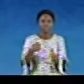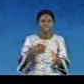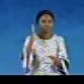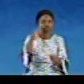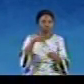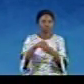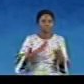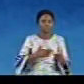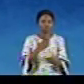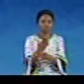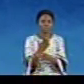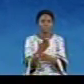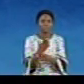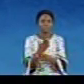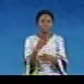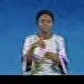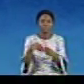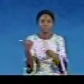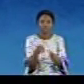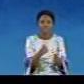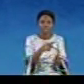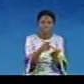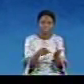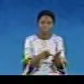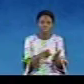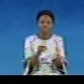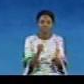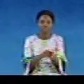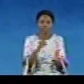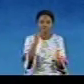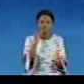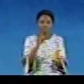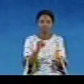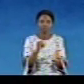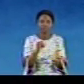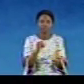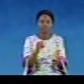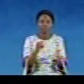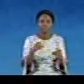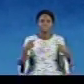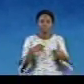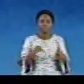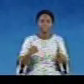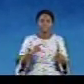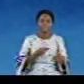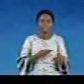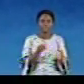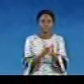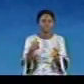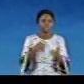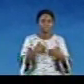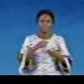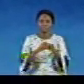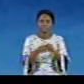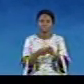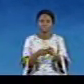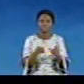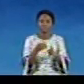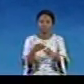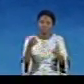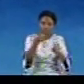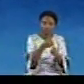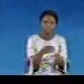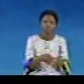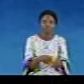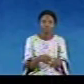hands in any angle, because when the attack comes, sometimes we from my back to my head, I will fall down. From there, I'll be